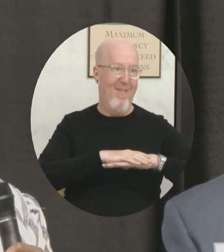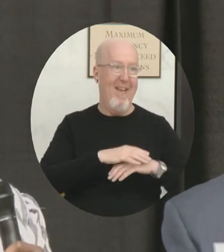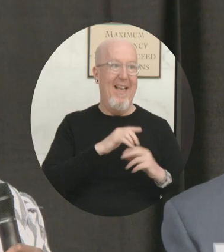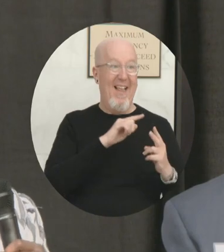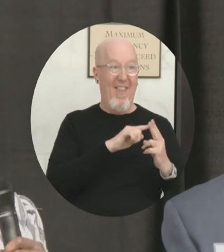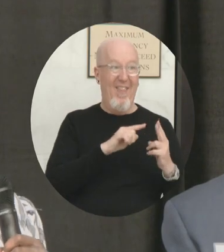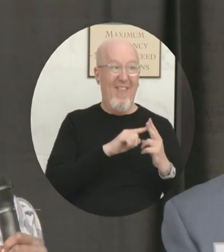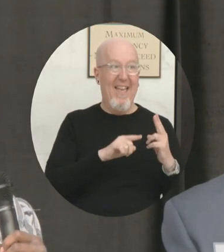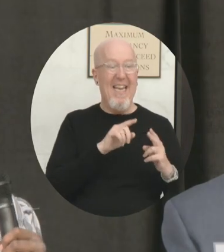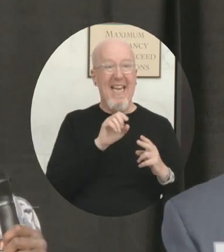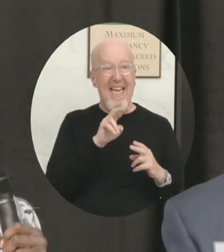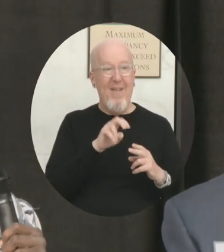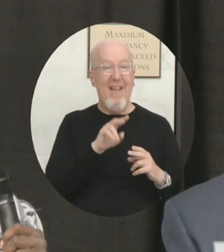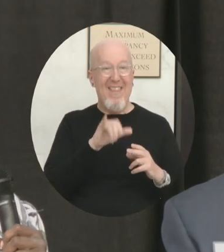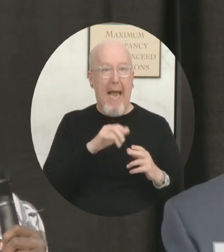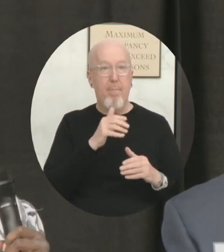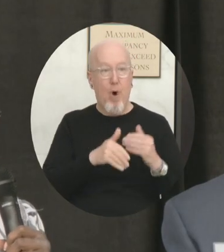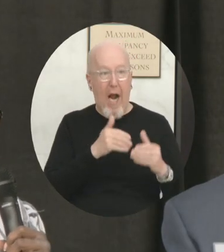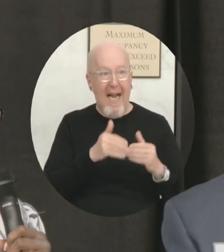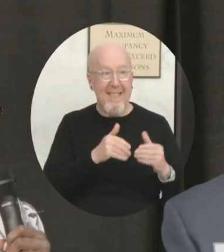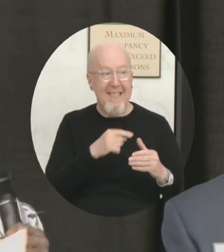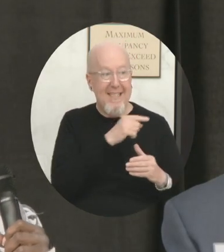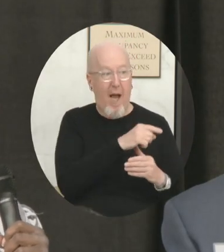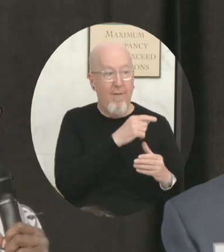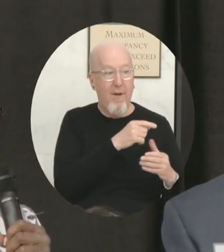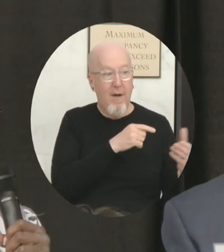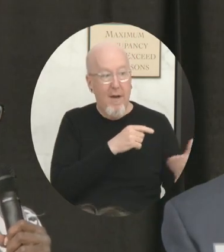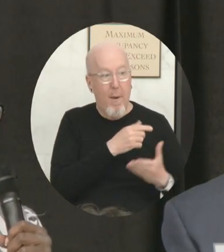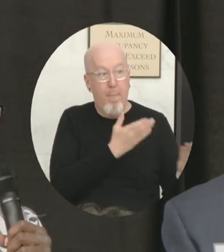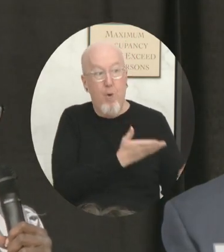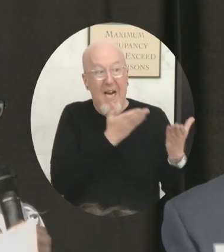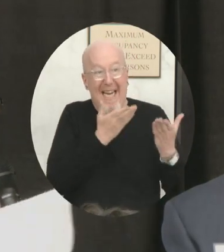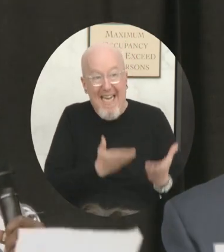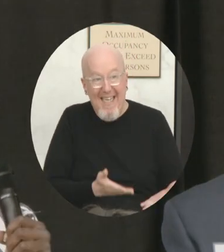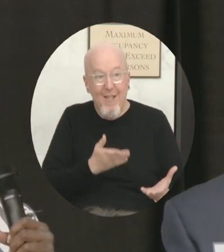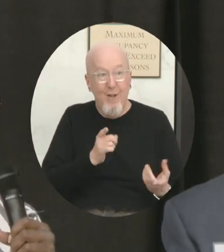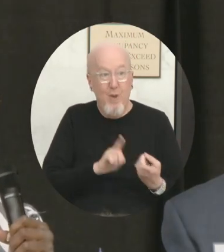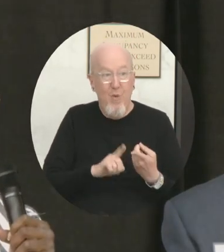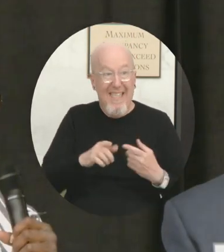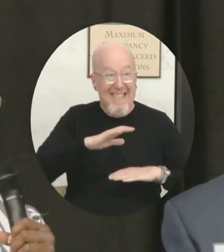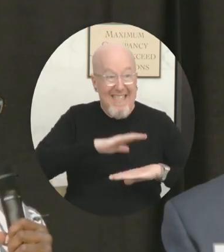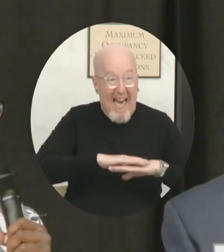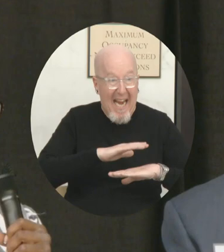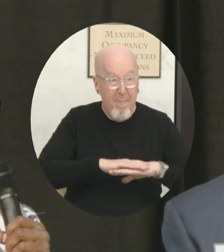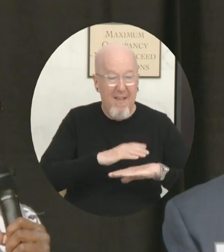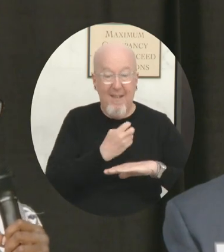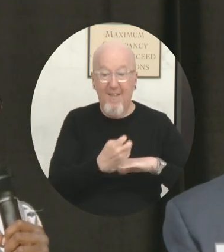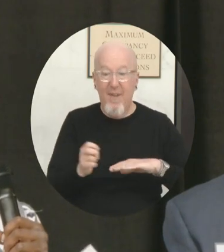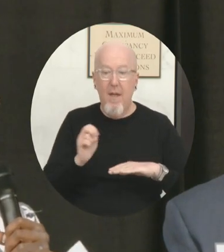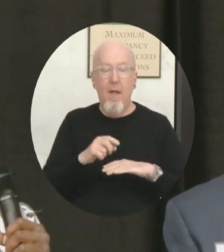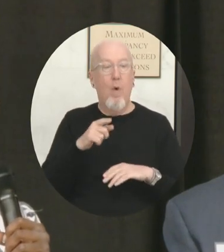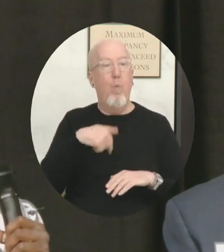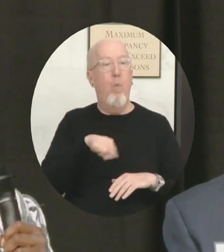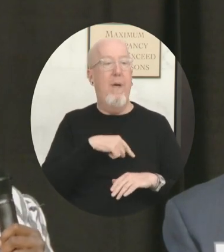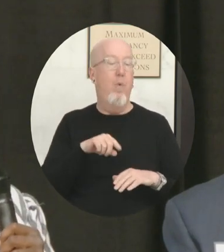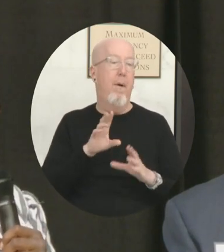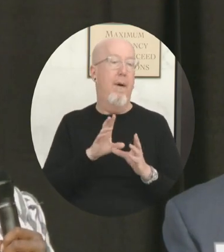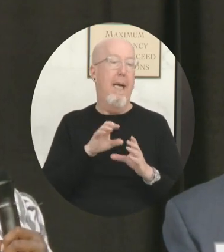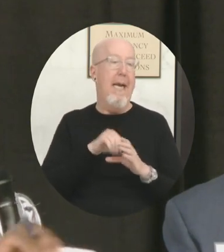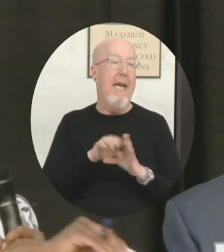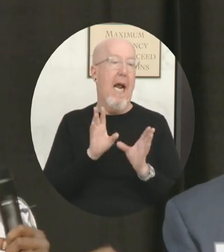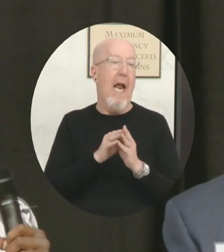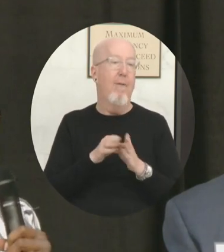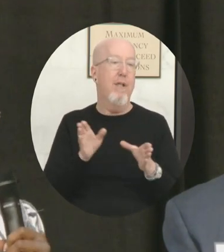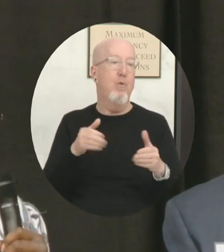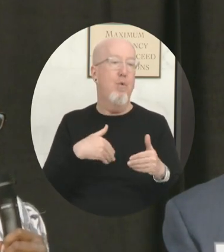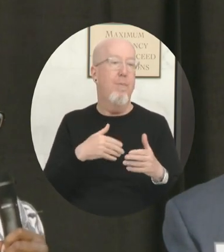of bringing them together. Bringing them to the table, because I recognize we were in a conference room that people